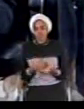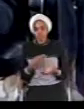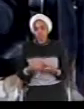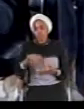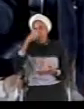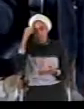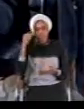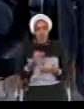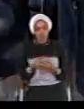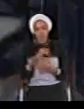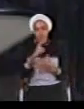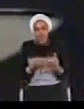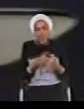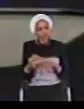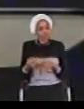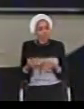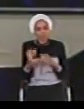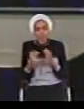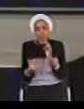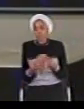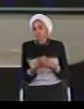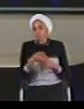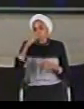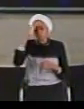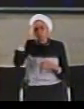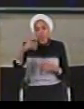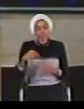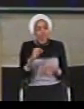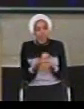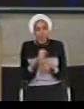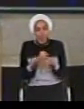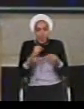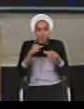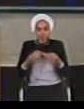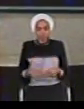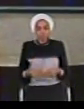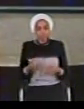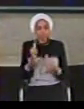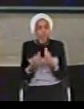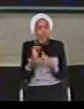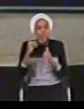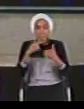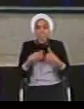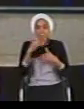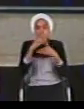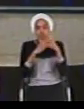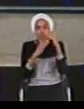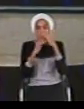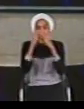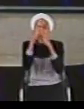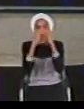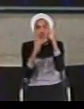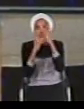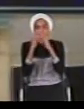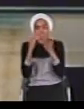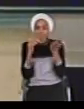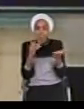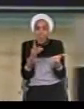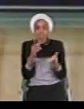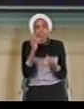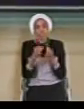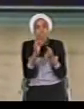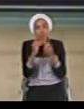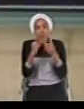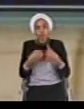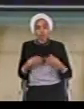he did, any man's work abide, which he has built thereupon, he shall